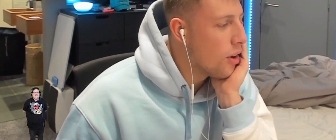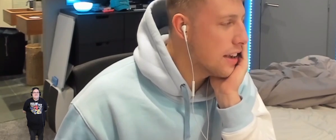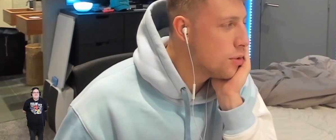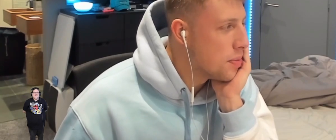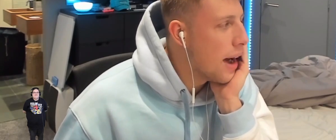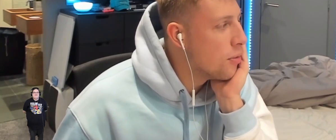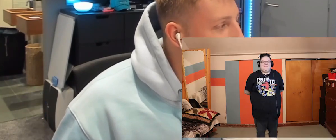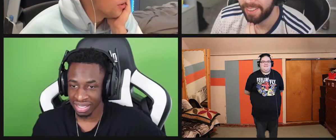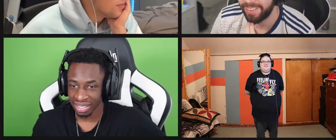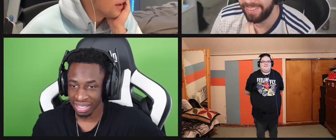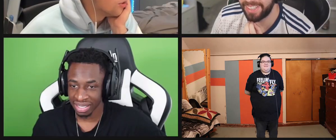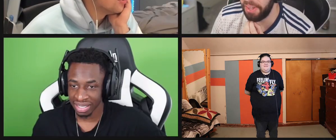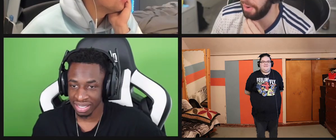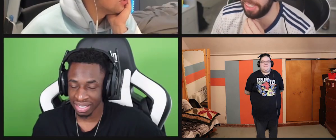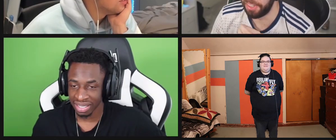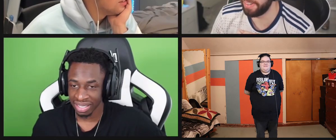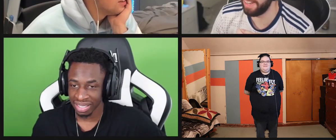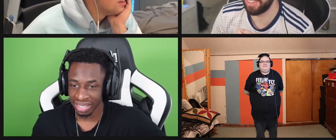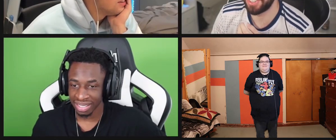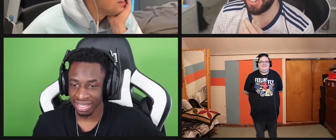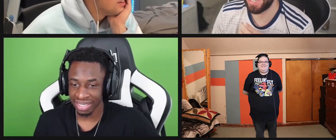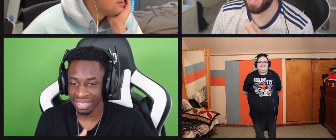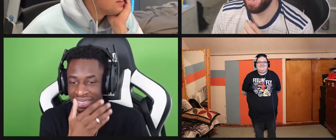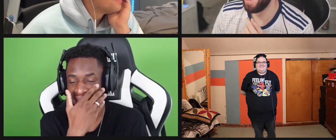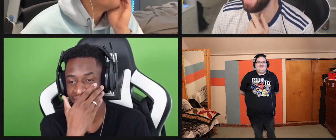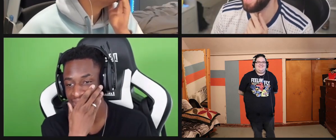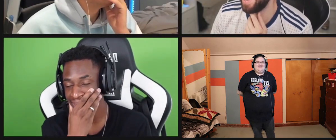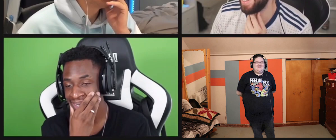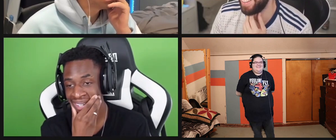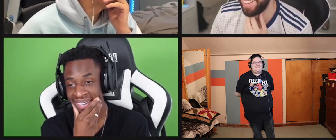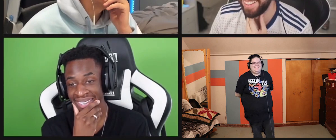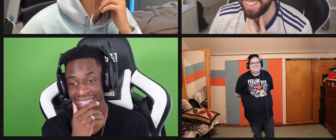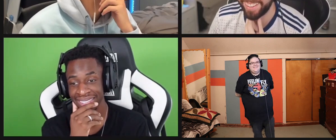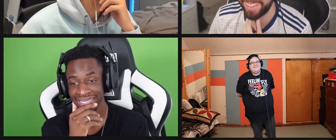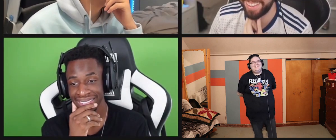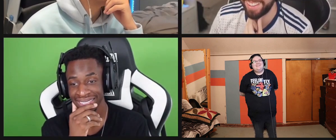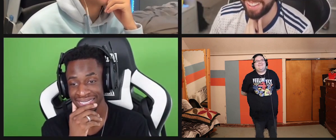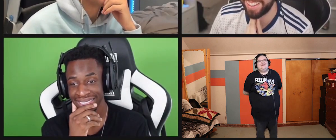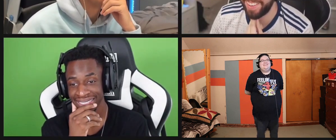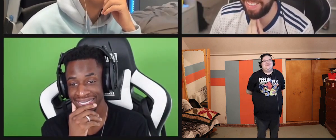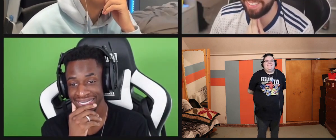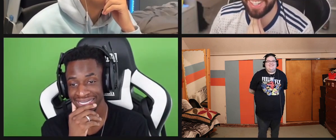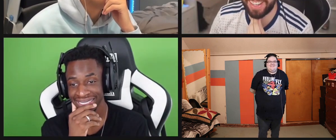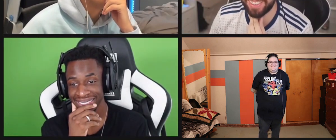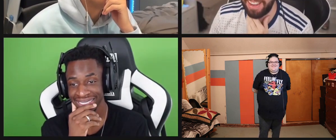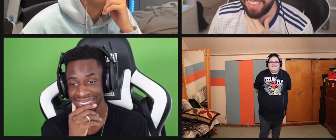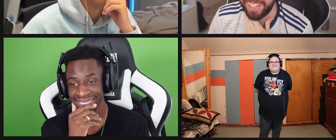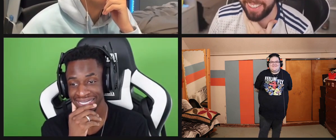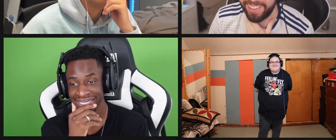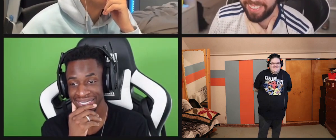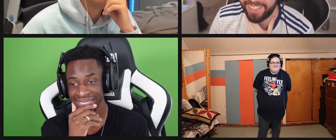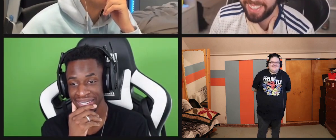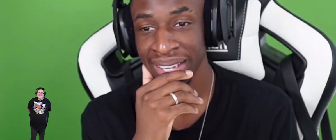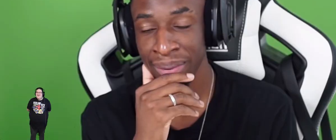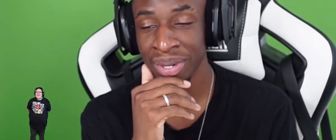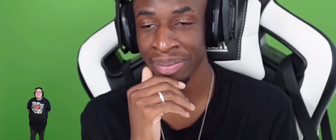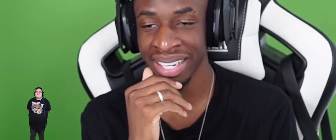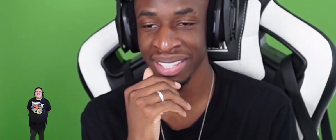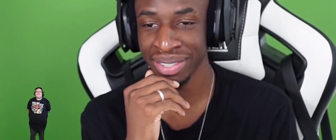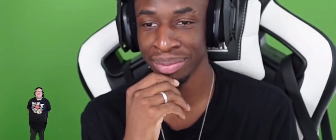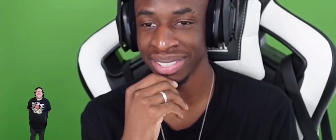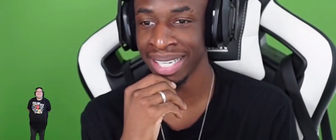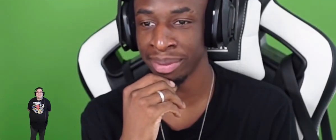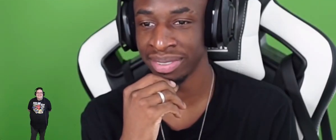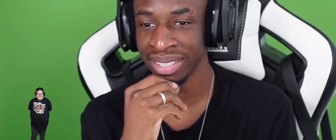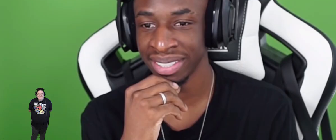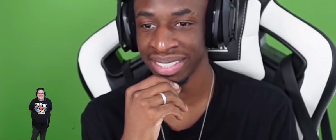do this? Well, I guess we'd be able to do it, but it's like, a deal. I'd never enjoy it. Nah. It'd make for an incredible sound video if it just. No, it would make